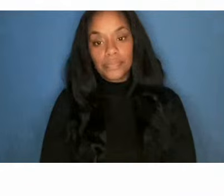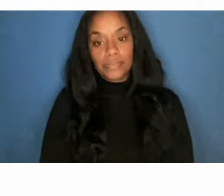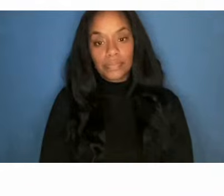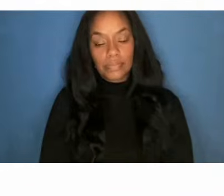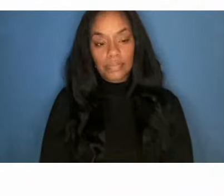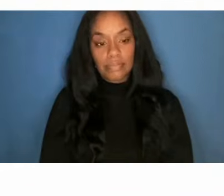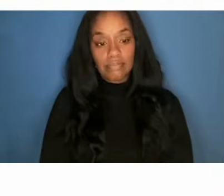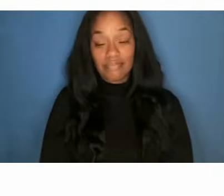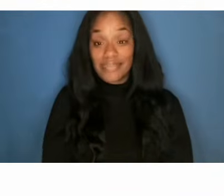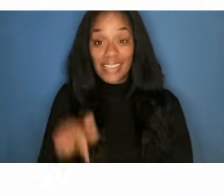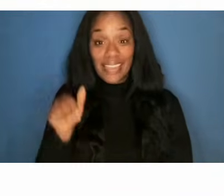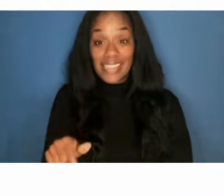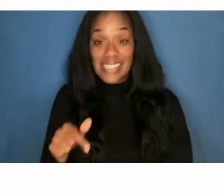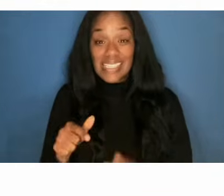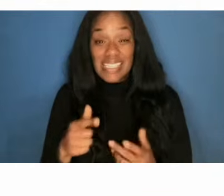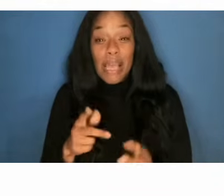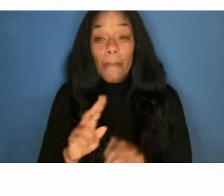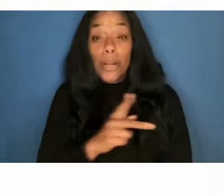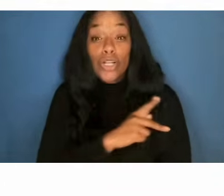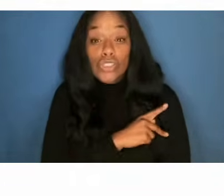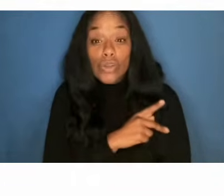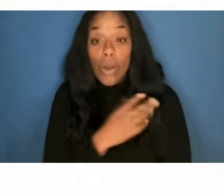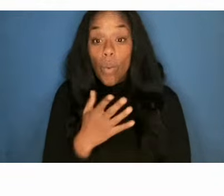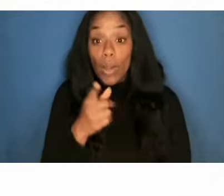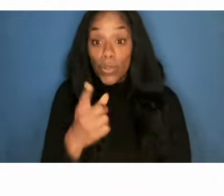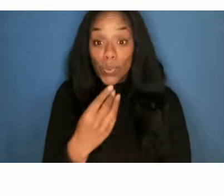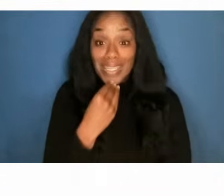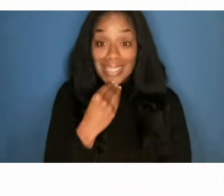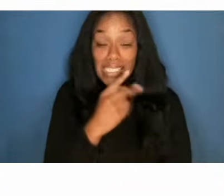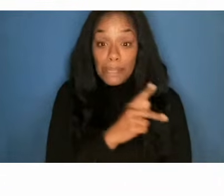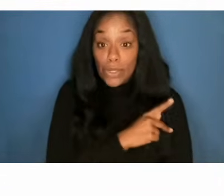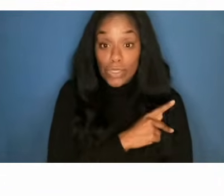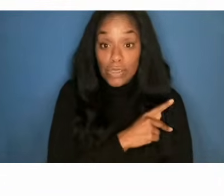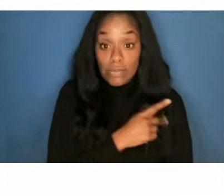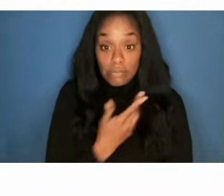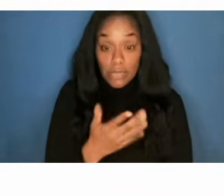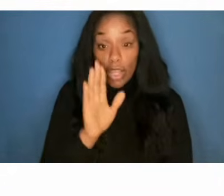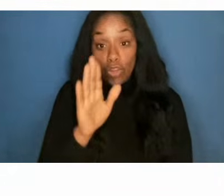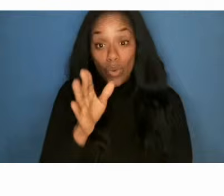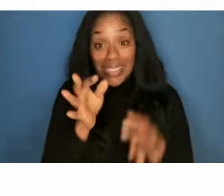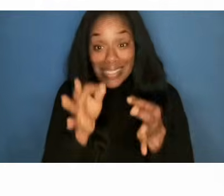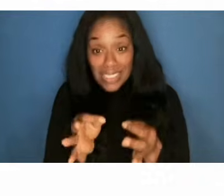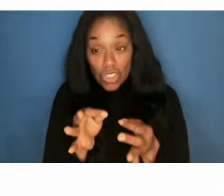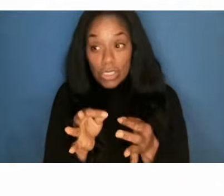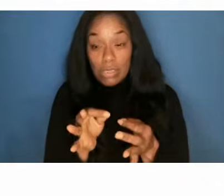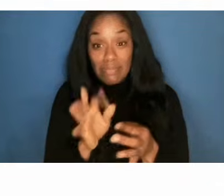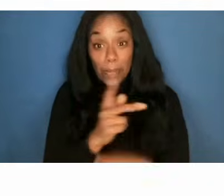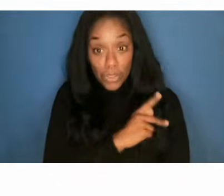yes, this is all very personal. What you eat is personal. You know what I mean? Your decisions are personal. Like